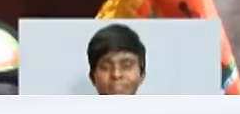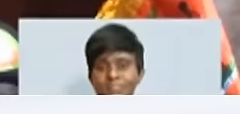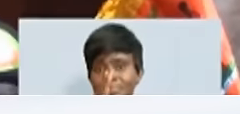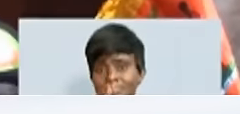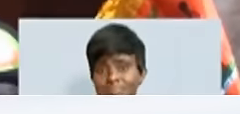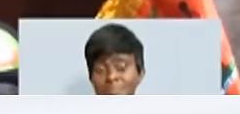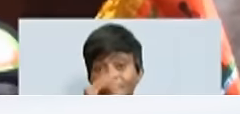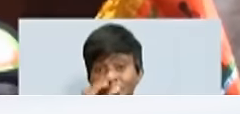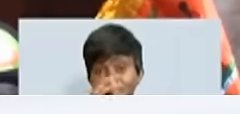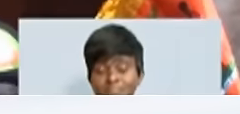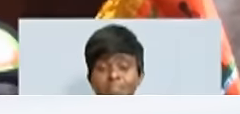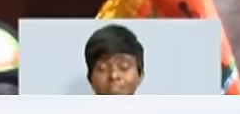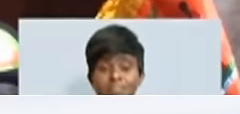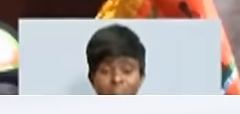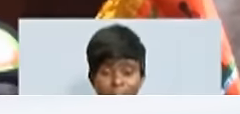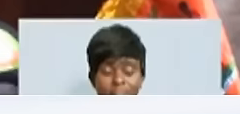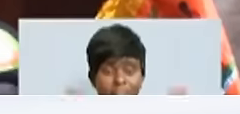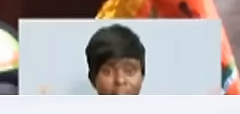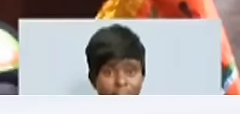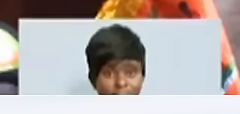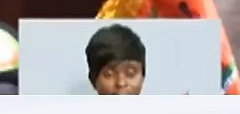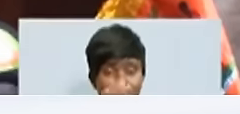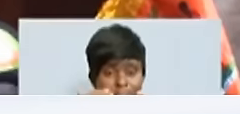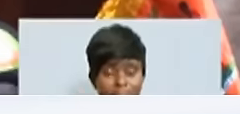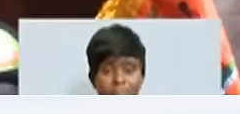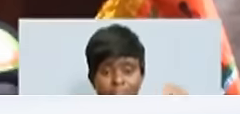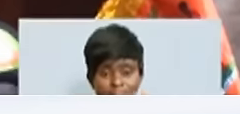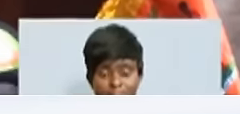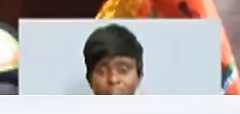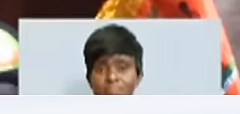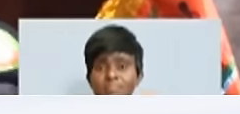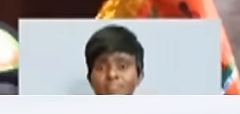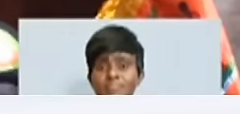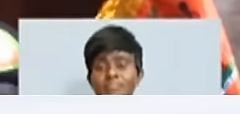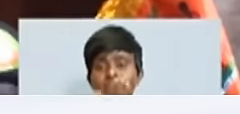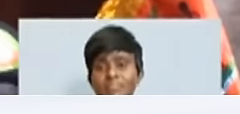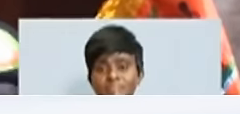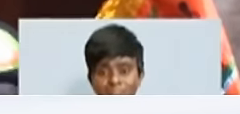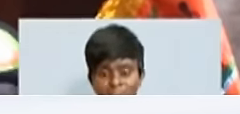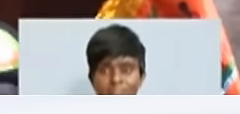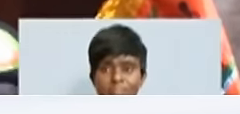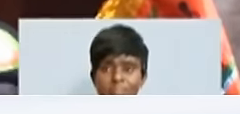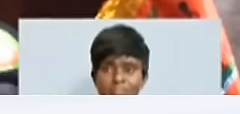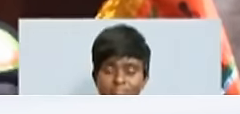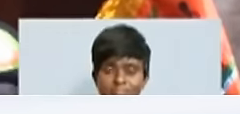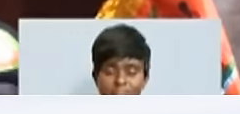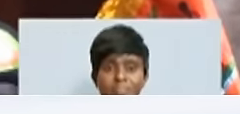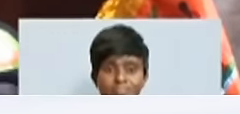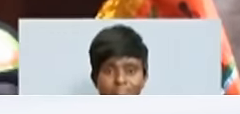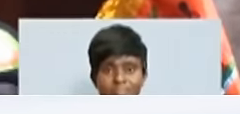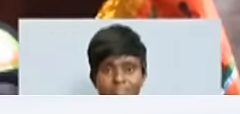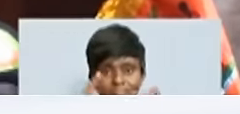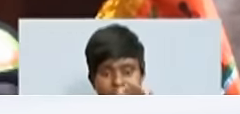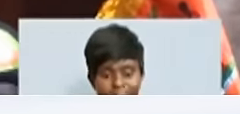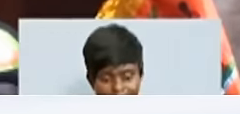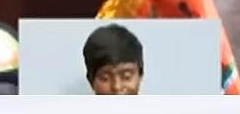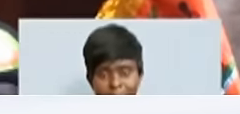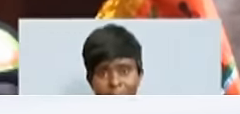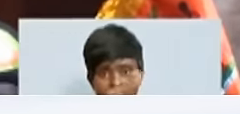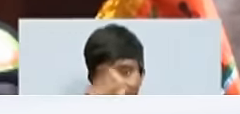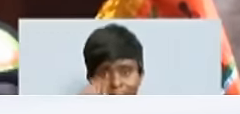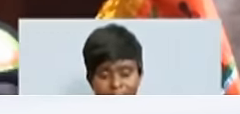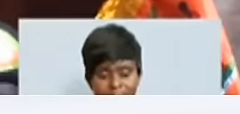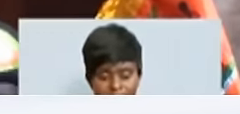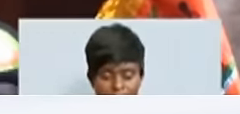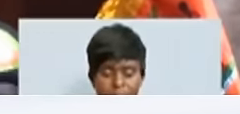Madam Speaker, to promote an all-inclusive society, our administration has continued to distribute